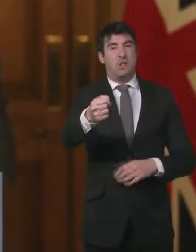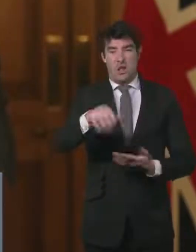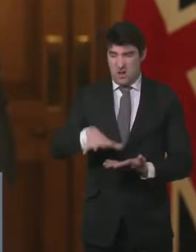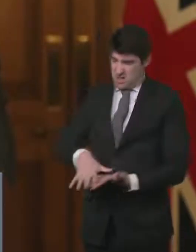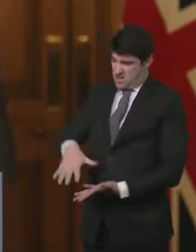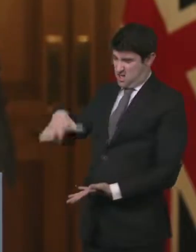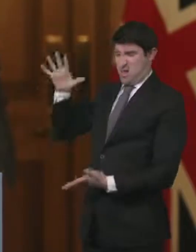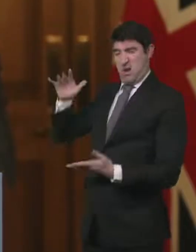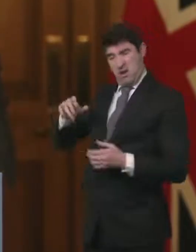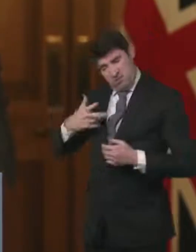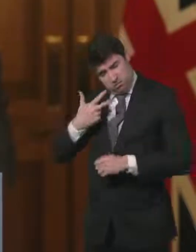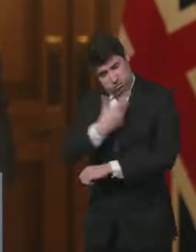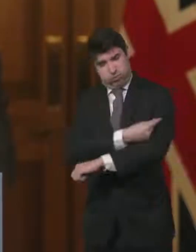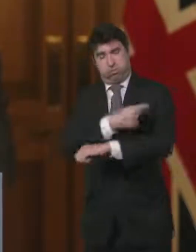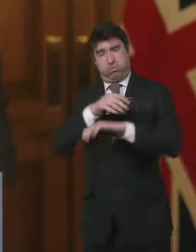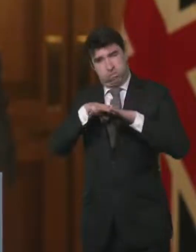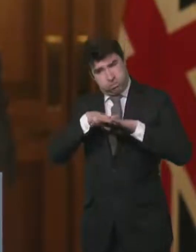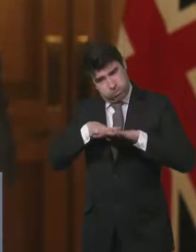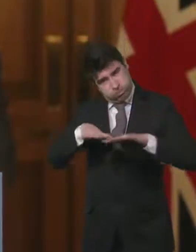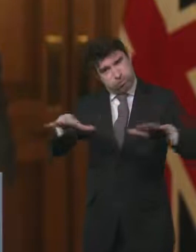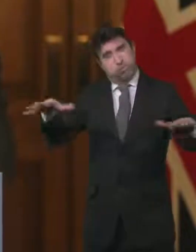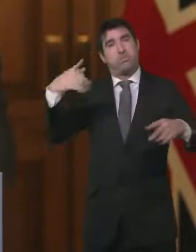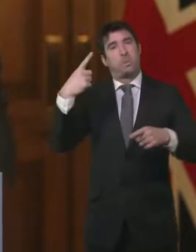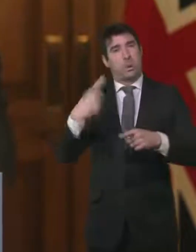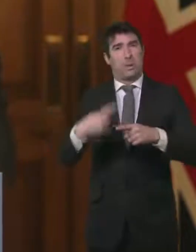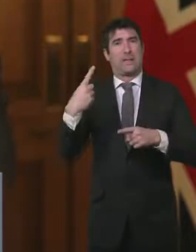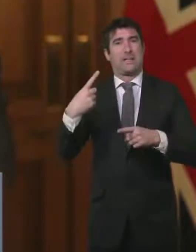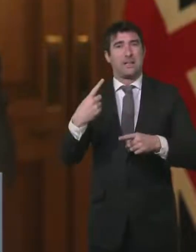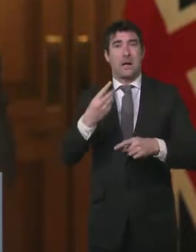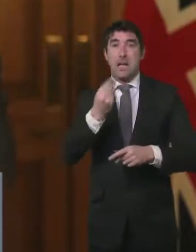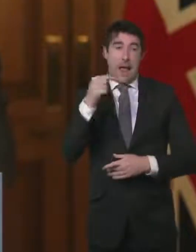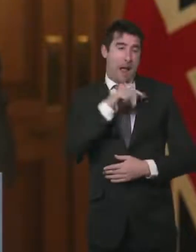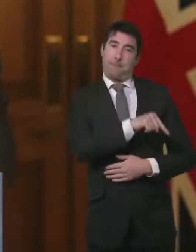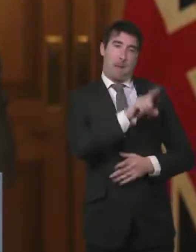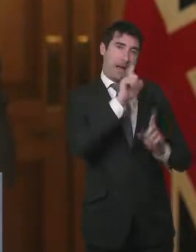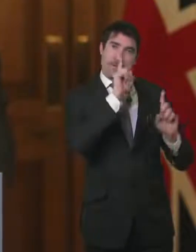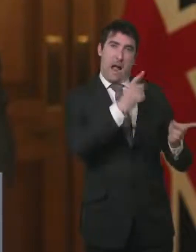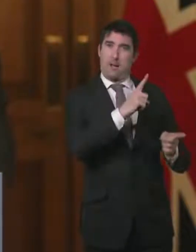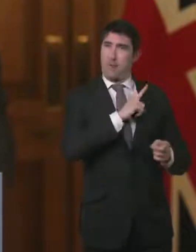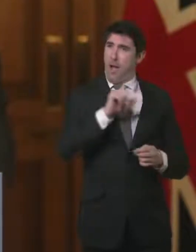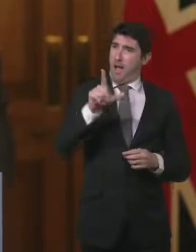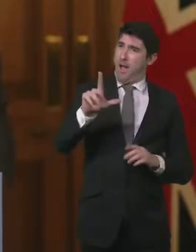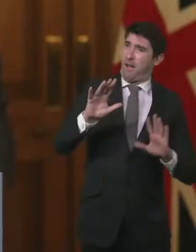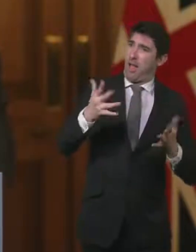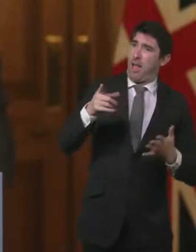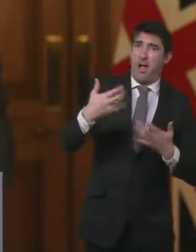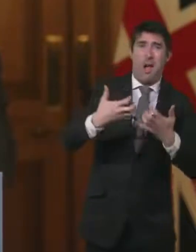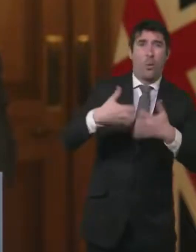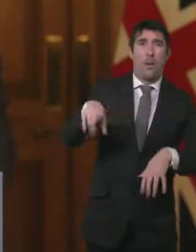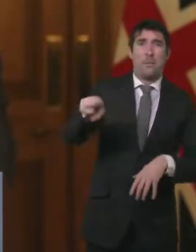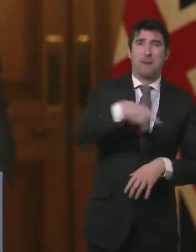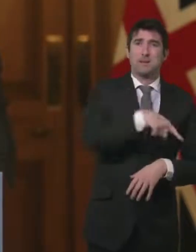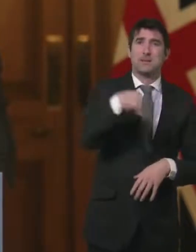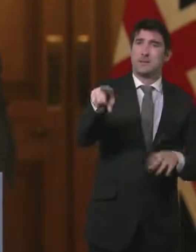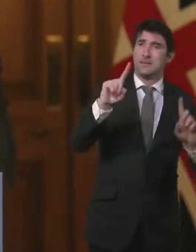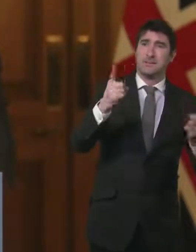that can't currently be reached, and offers real hope across the world in fighting